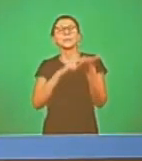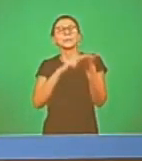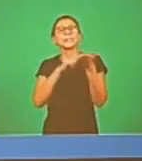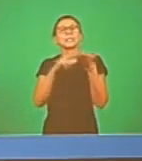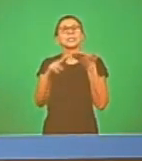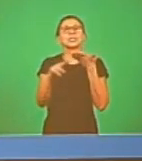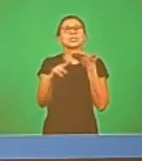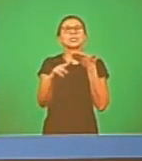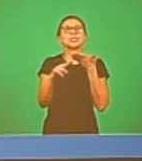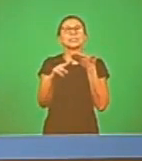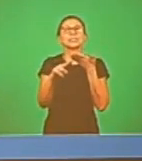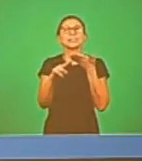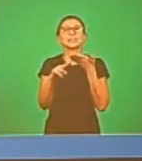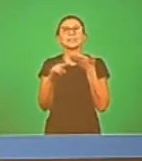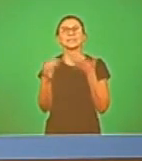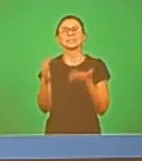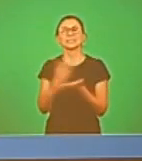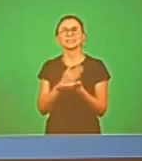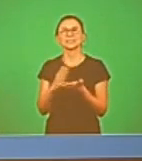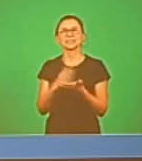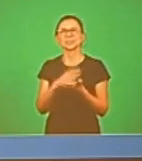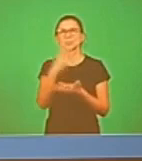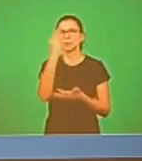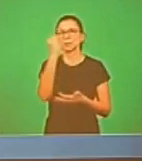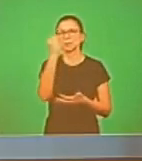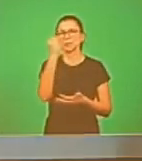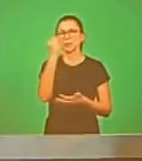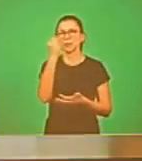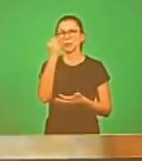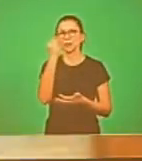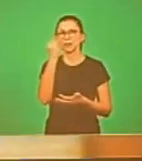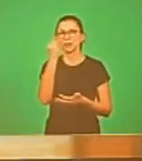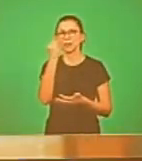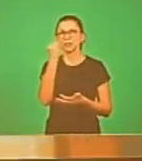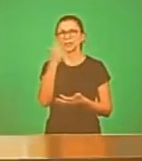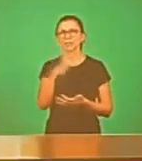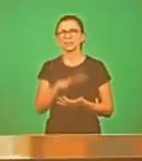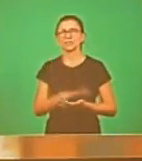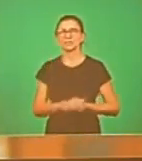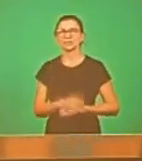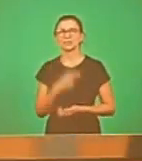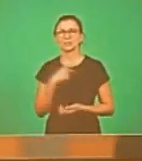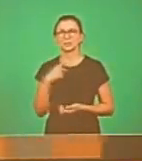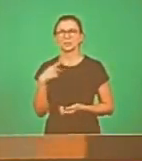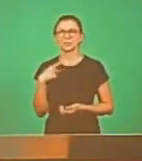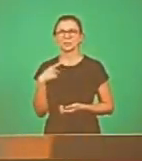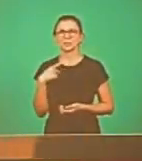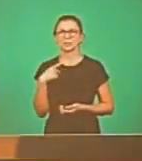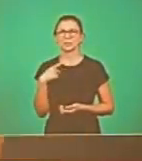sent a little letter. There are a couple of pictures of the letter, very friendly.